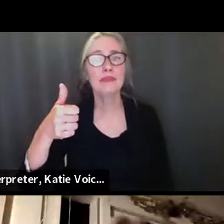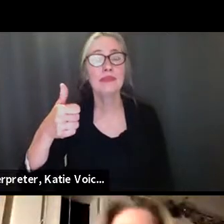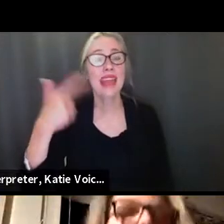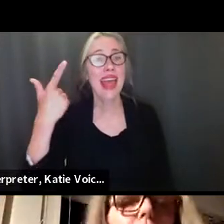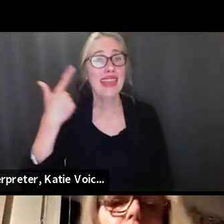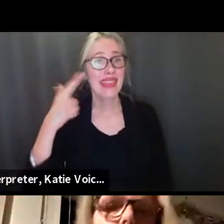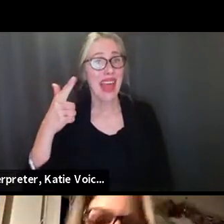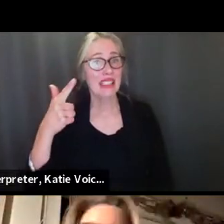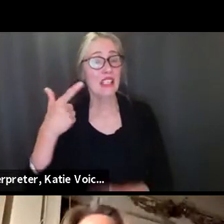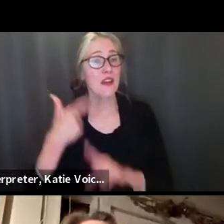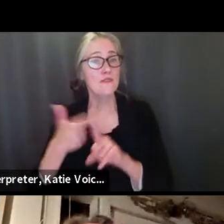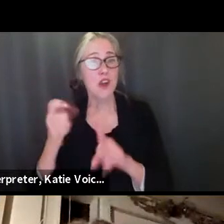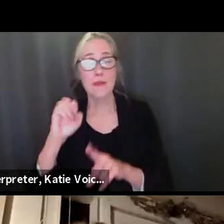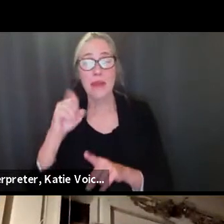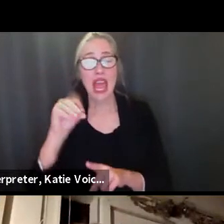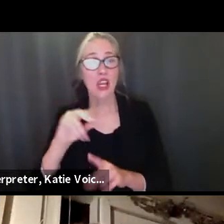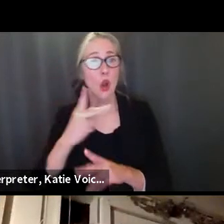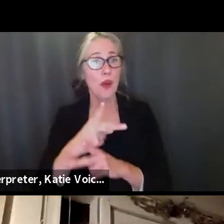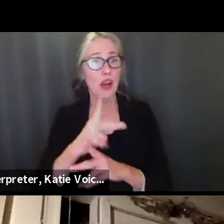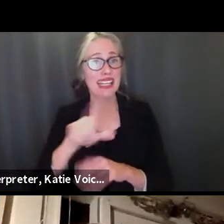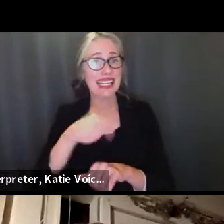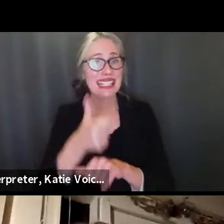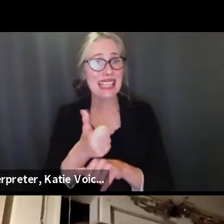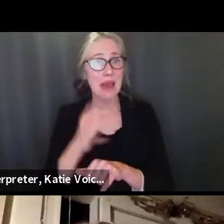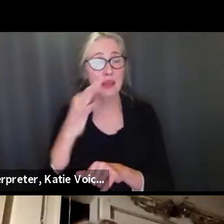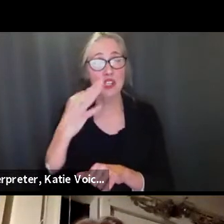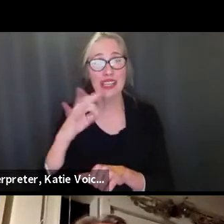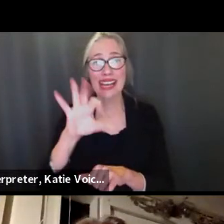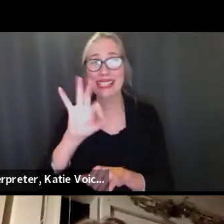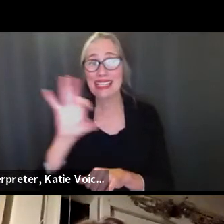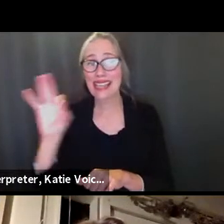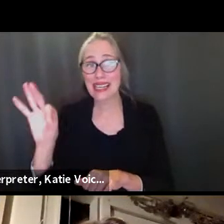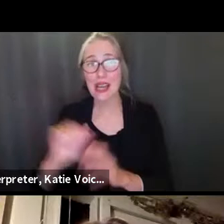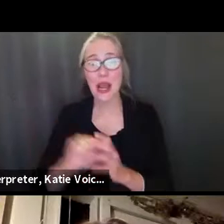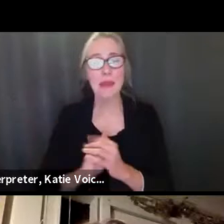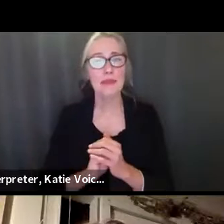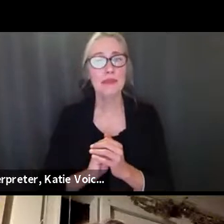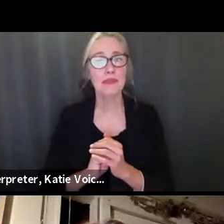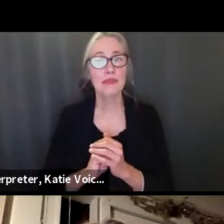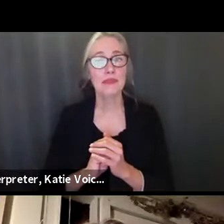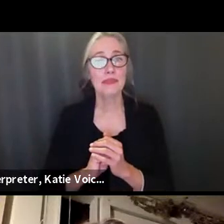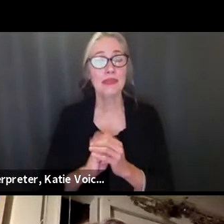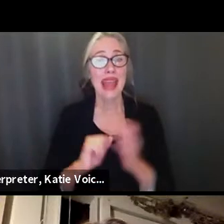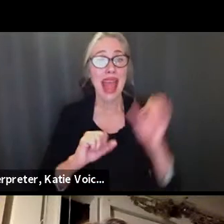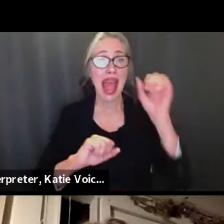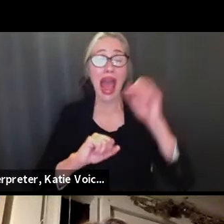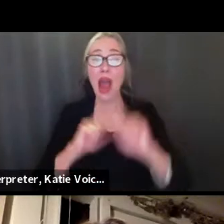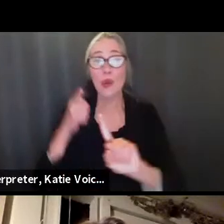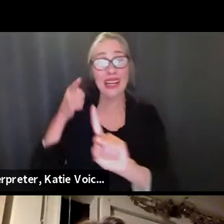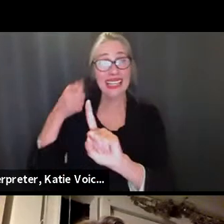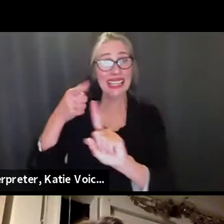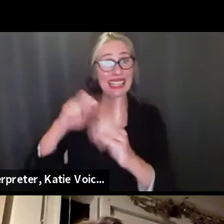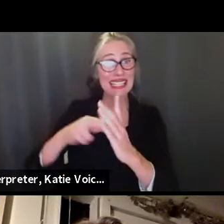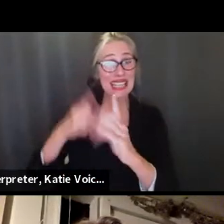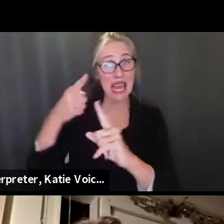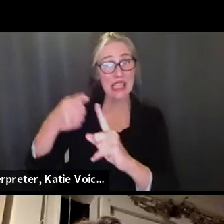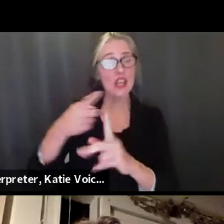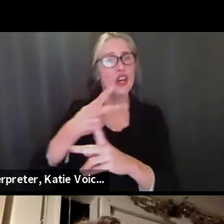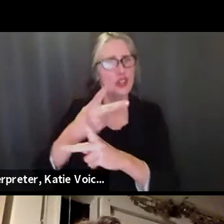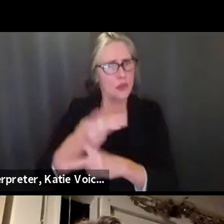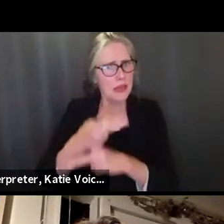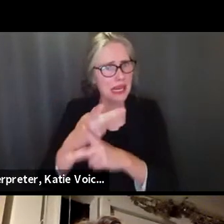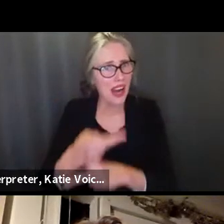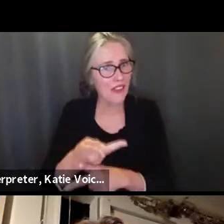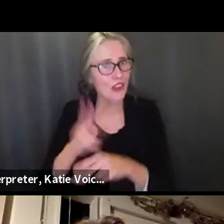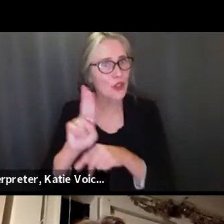tobacco products and was established in 1999. Our strategic intent is, as stewards of these dollars, is that